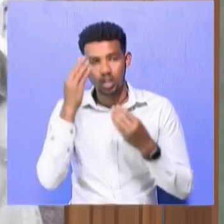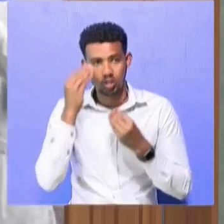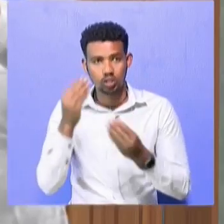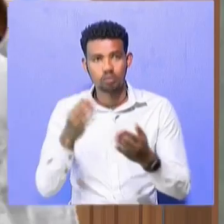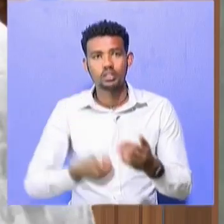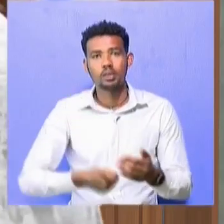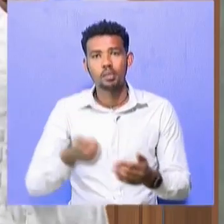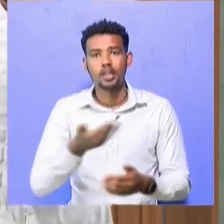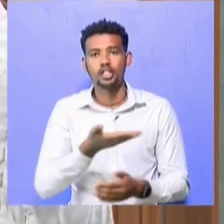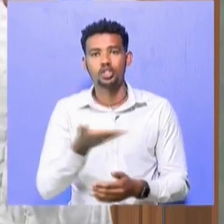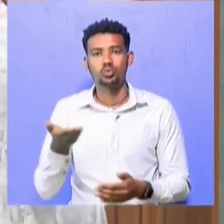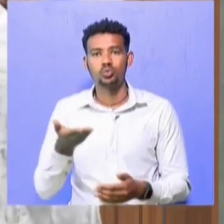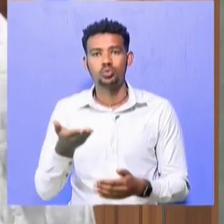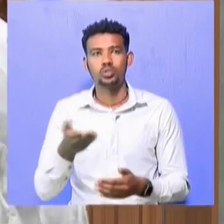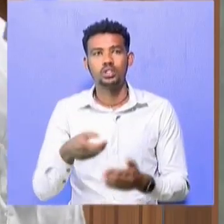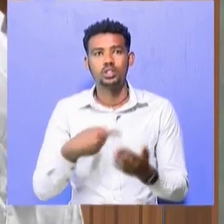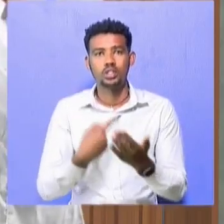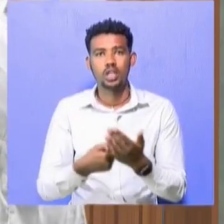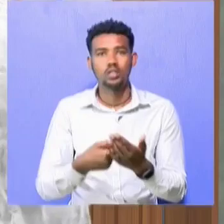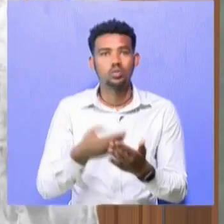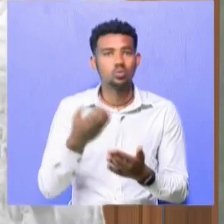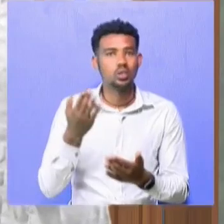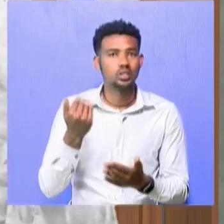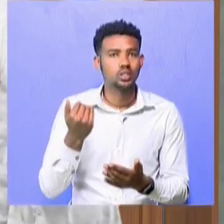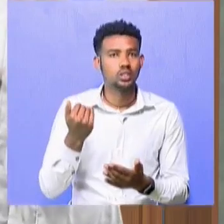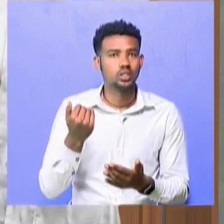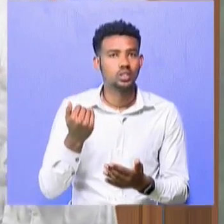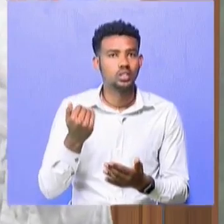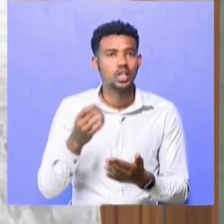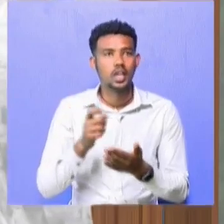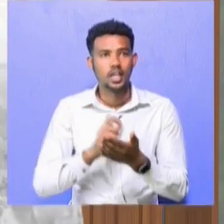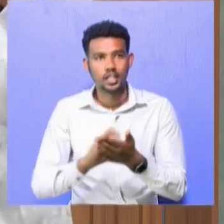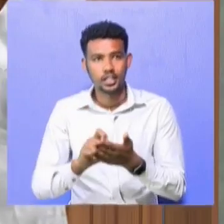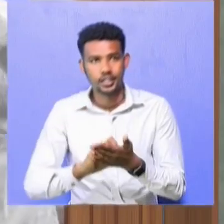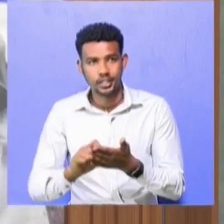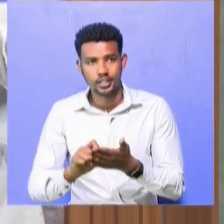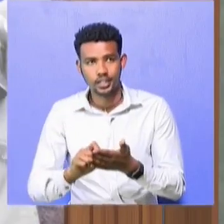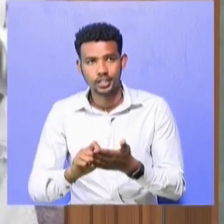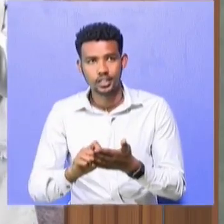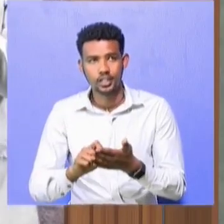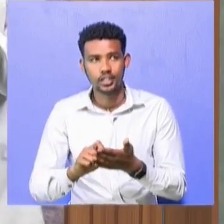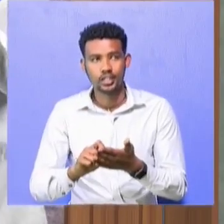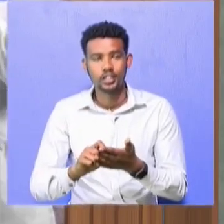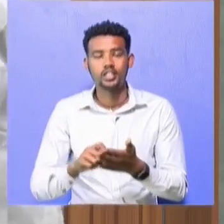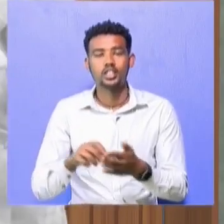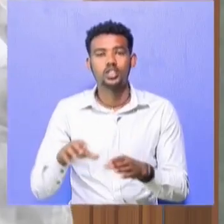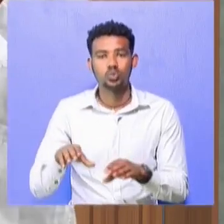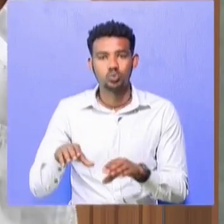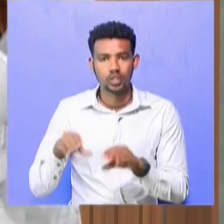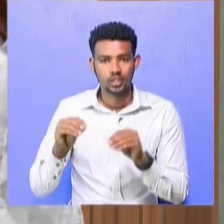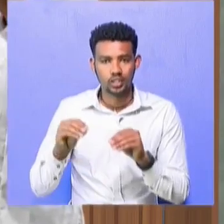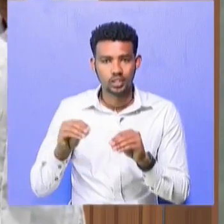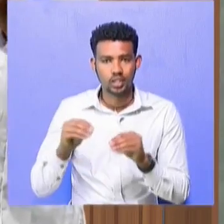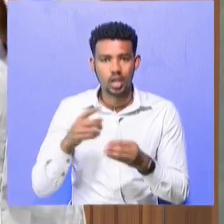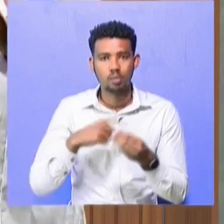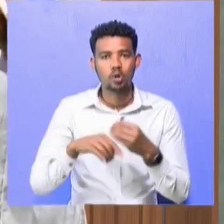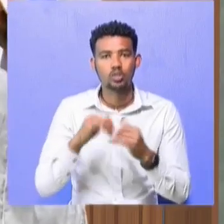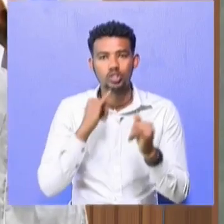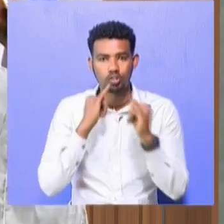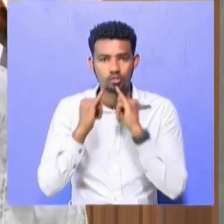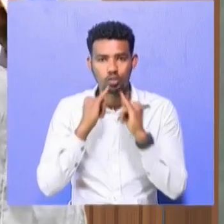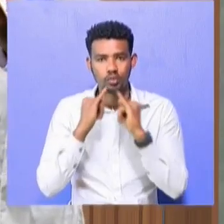issue that was written for the students about the